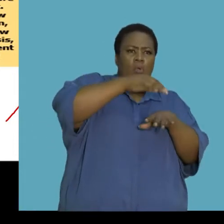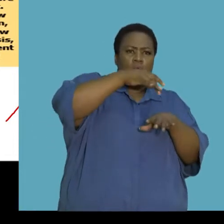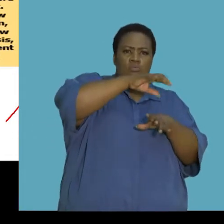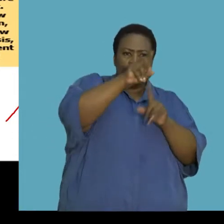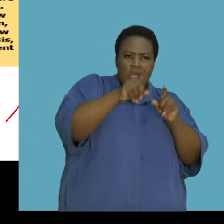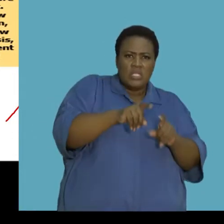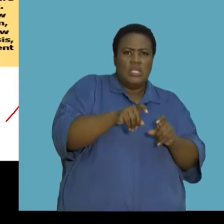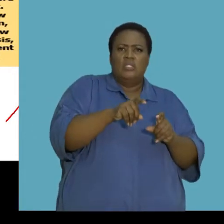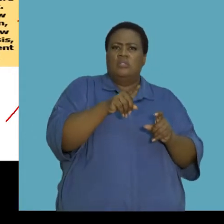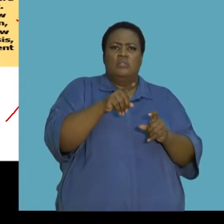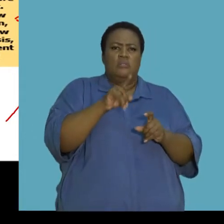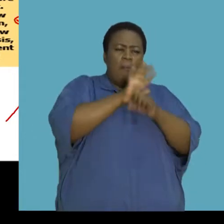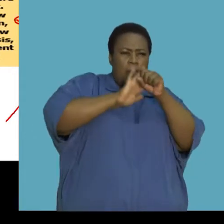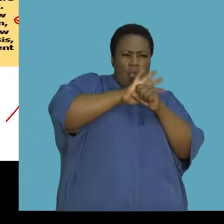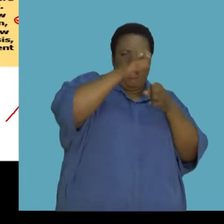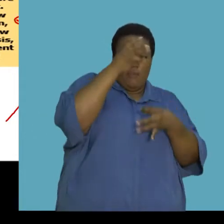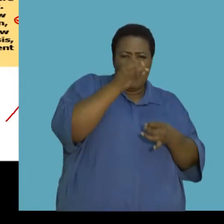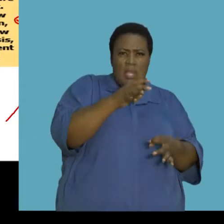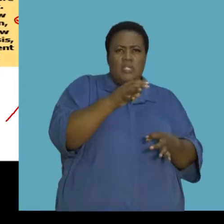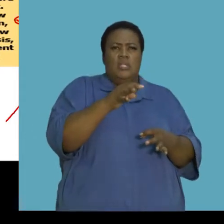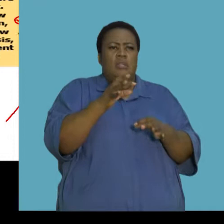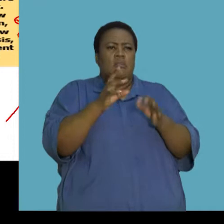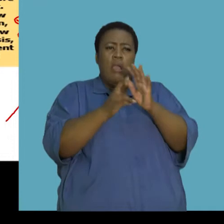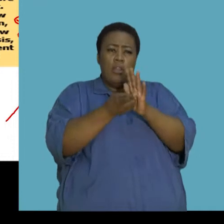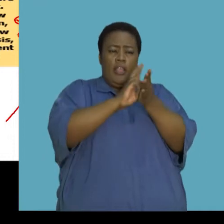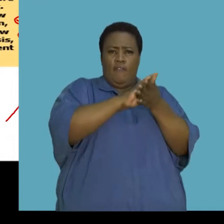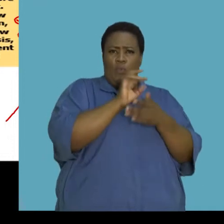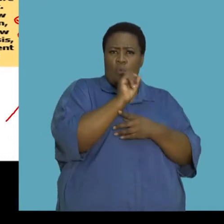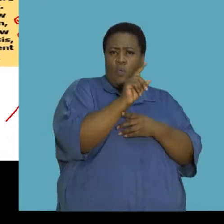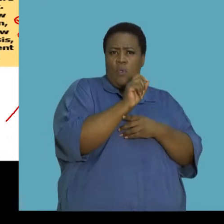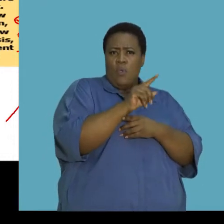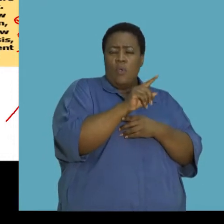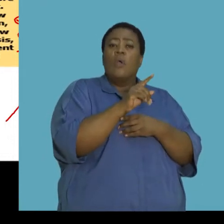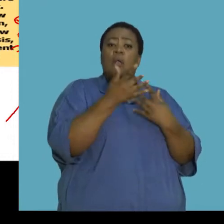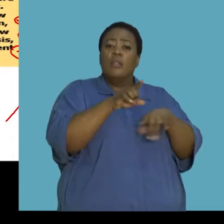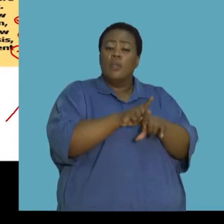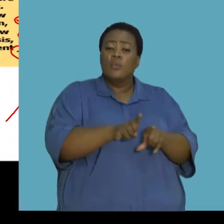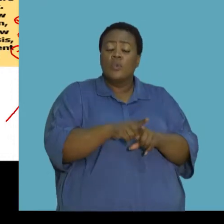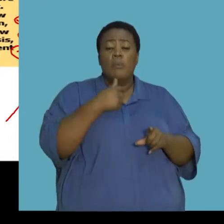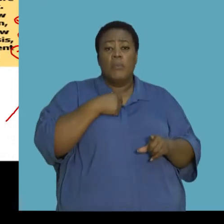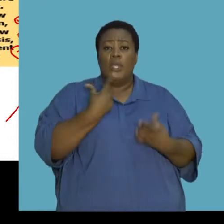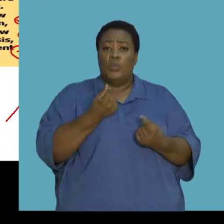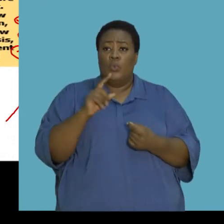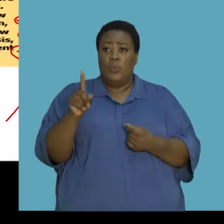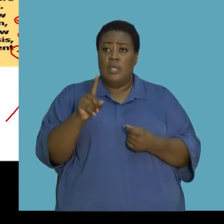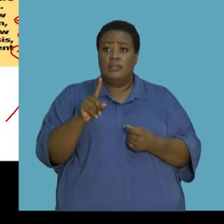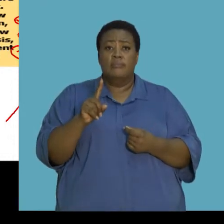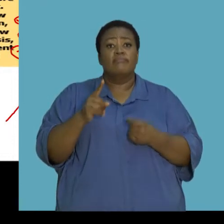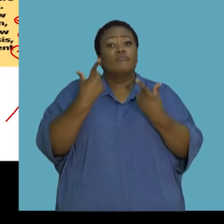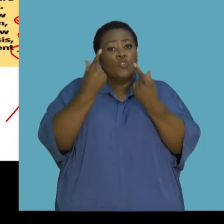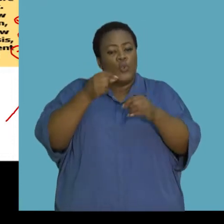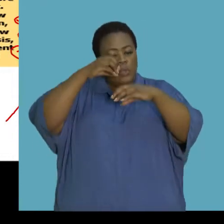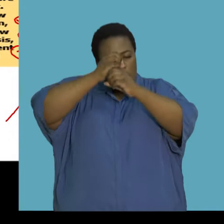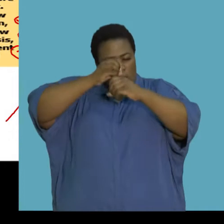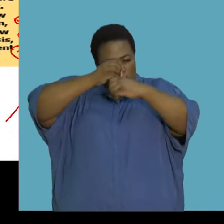to ask more questions. We need to review our hypothesis, and probably, most definitely, I would conduct